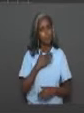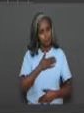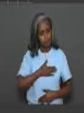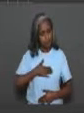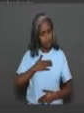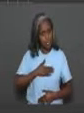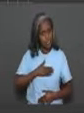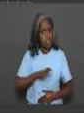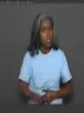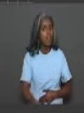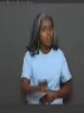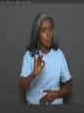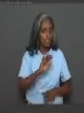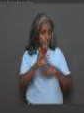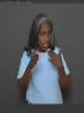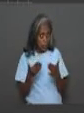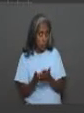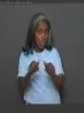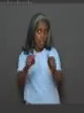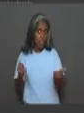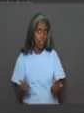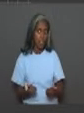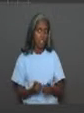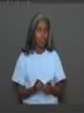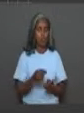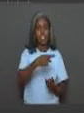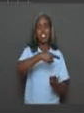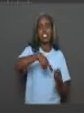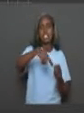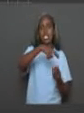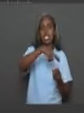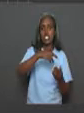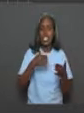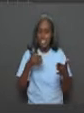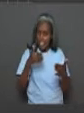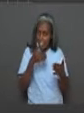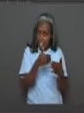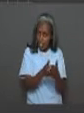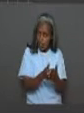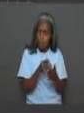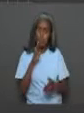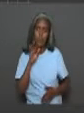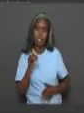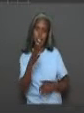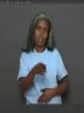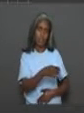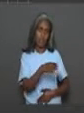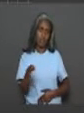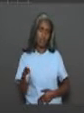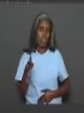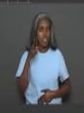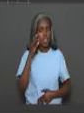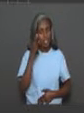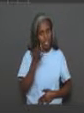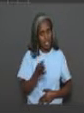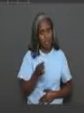Please find the total area of the region enclosed by the graphs of